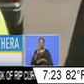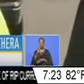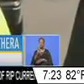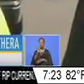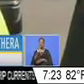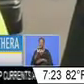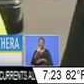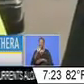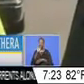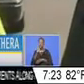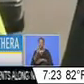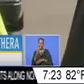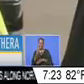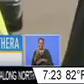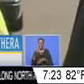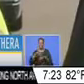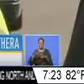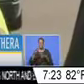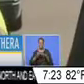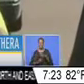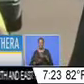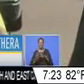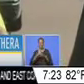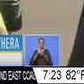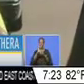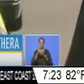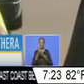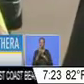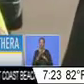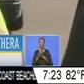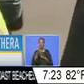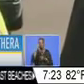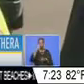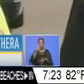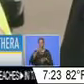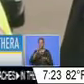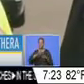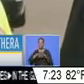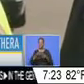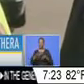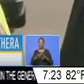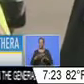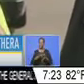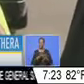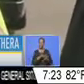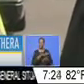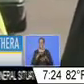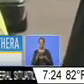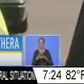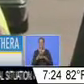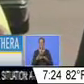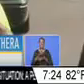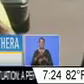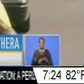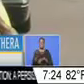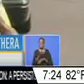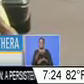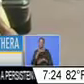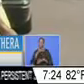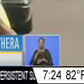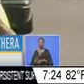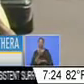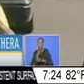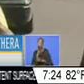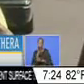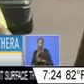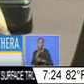Lutra. For too long, Saudi Lutra has been dormant, using the same old grass track that the local persons done there. So